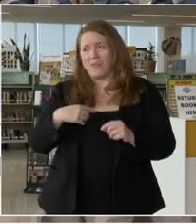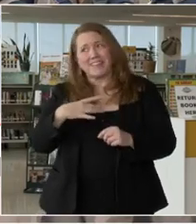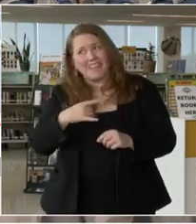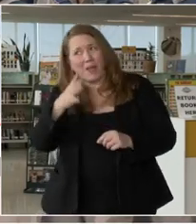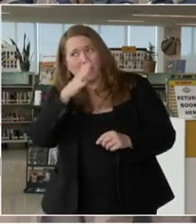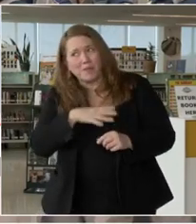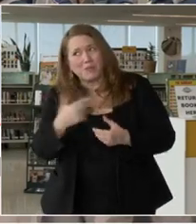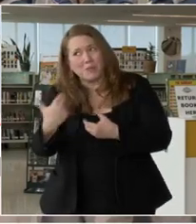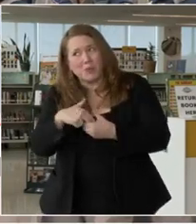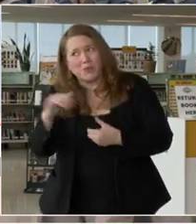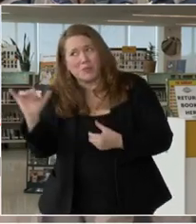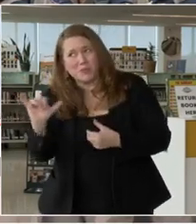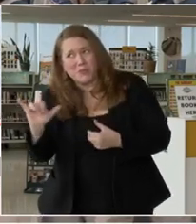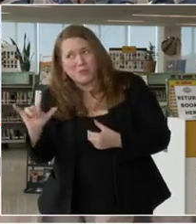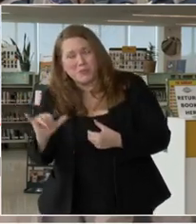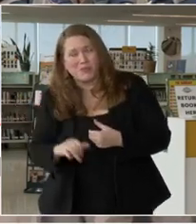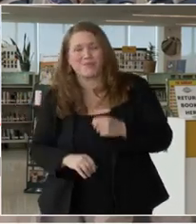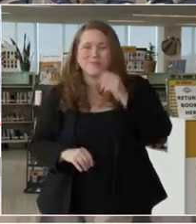too.